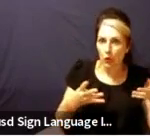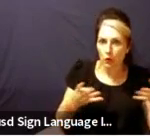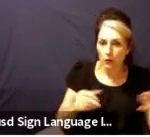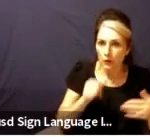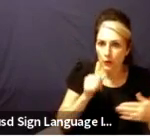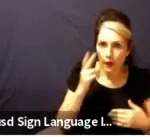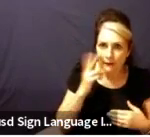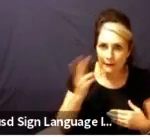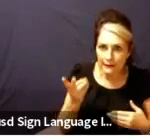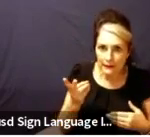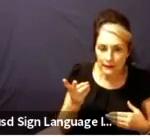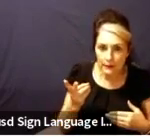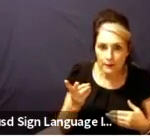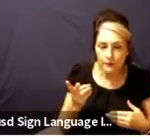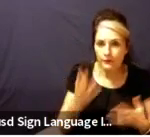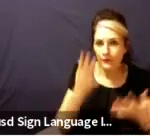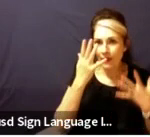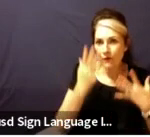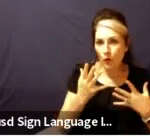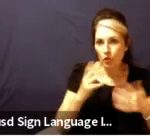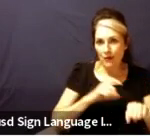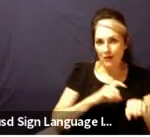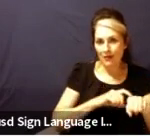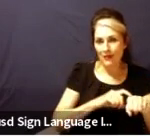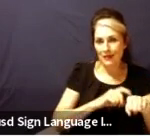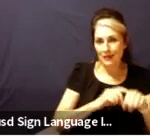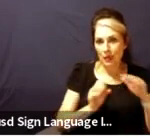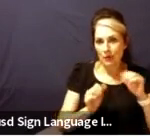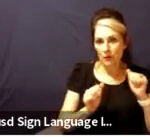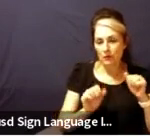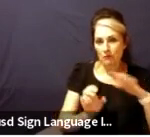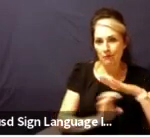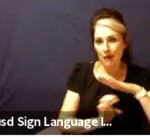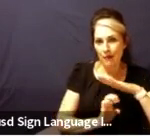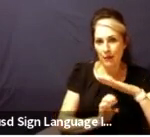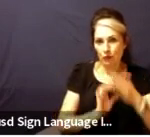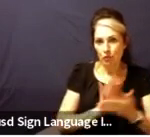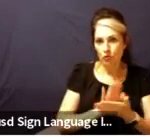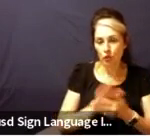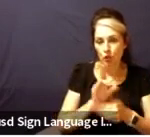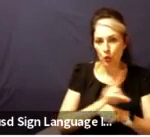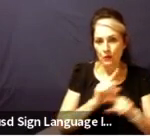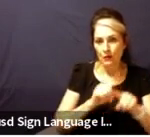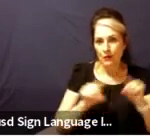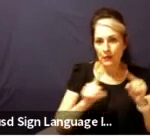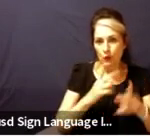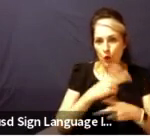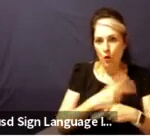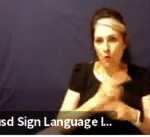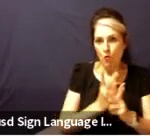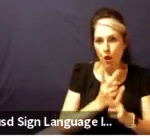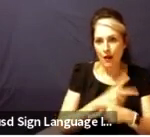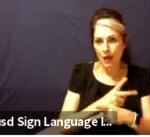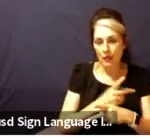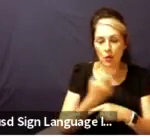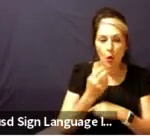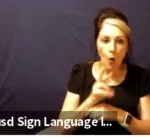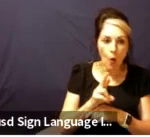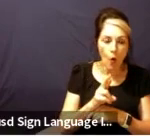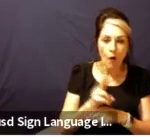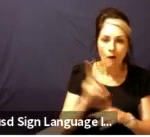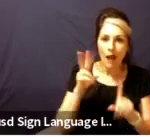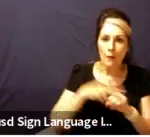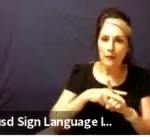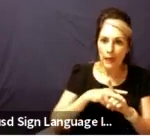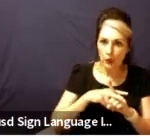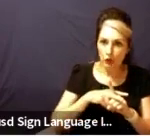see. And unfortunately, at this time with the elementary schools, they're using a different product or